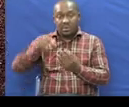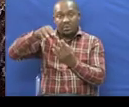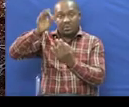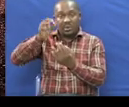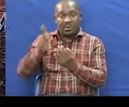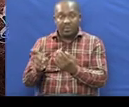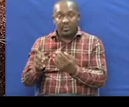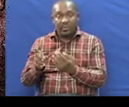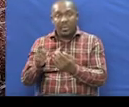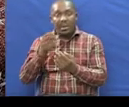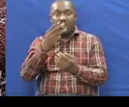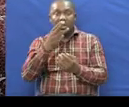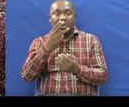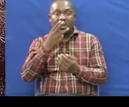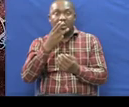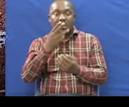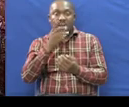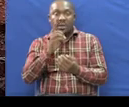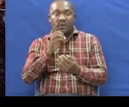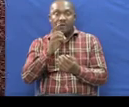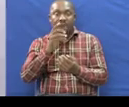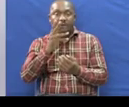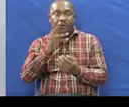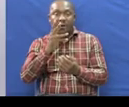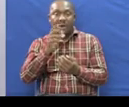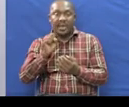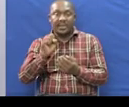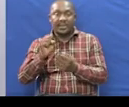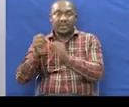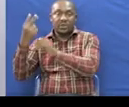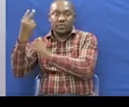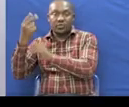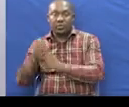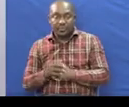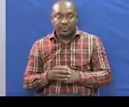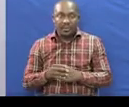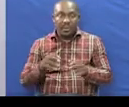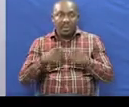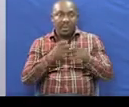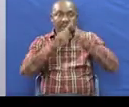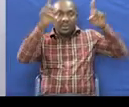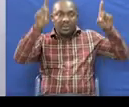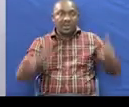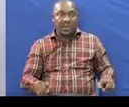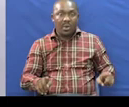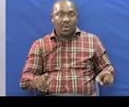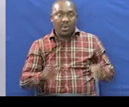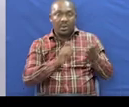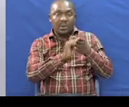4s1. Same applies to copper. The expected configuration